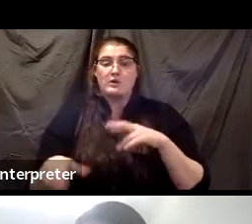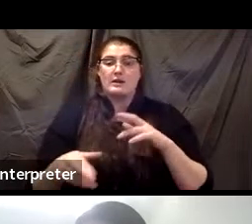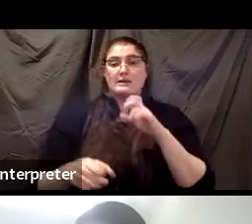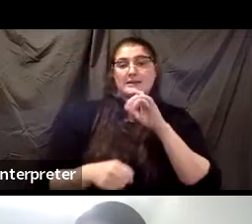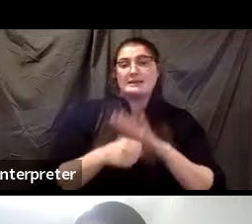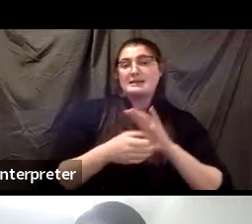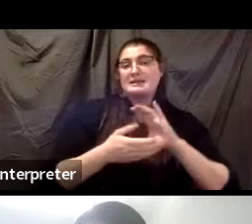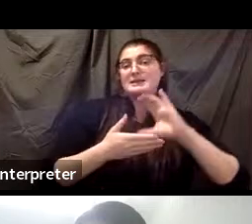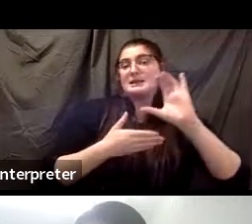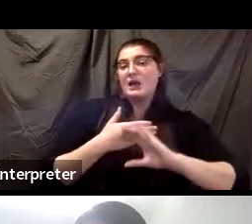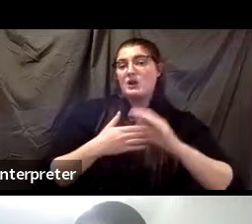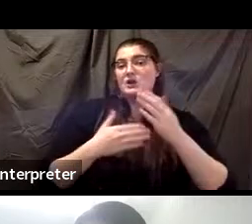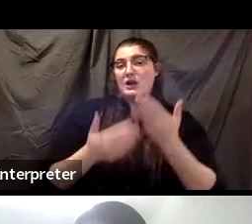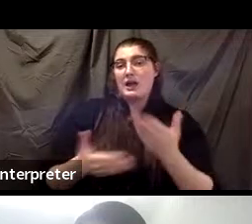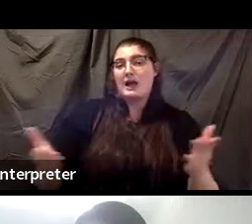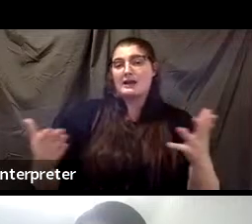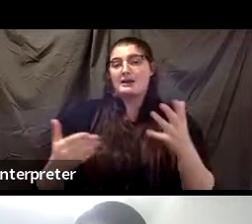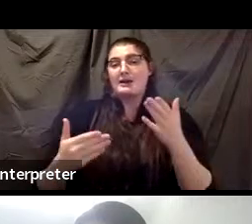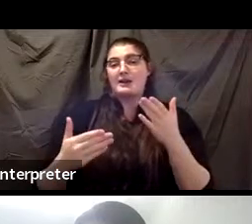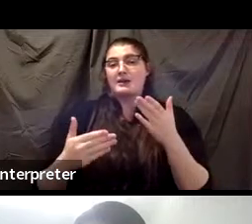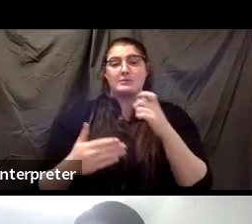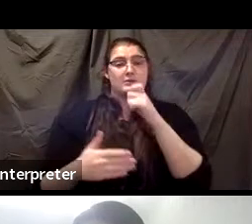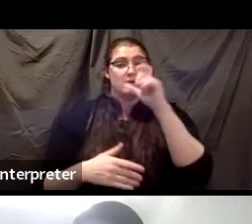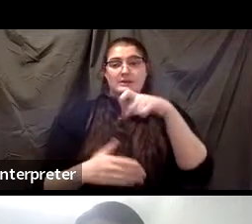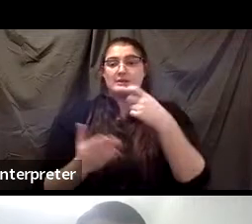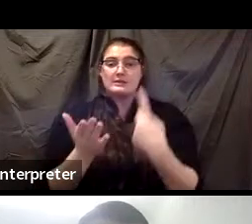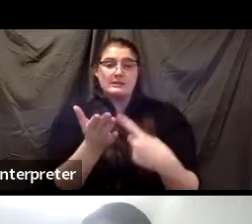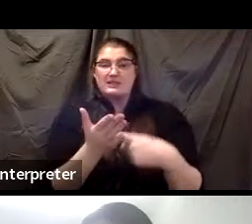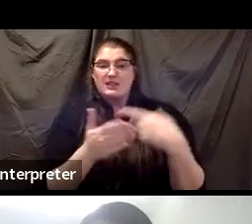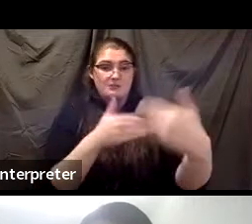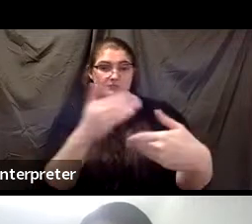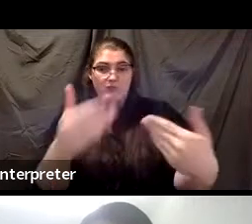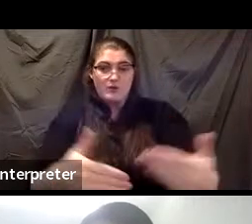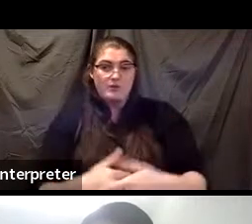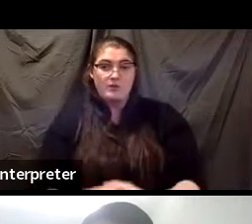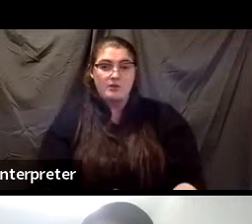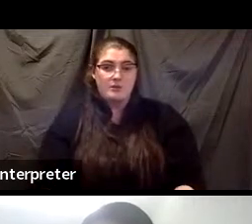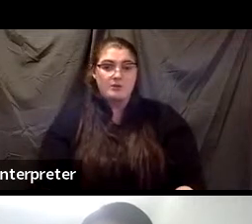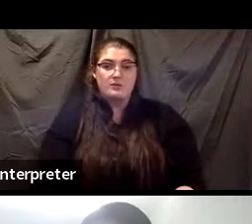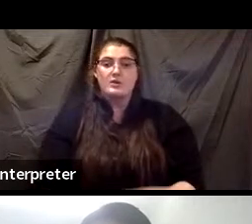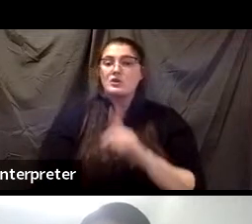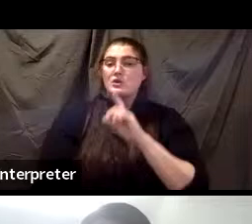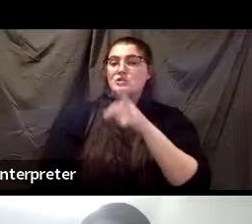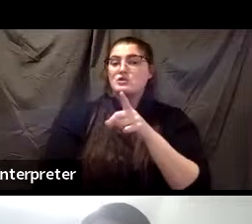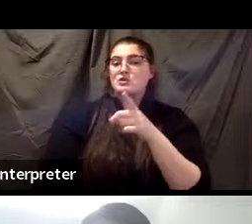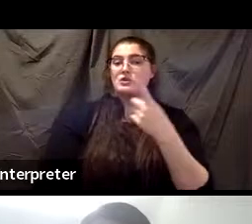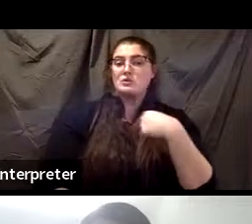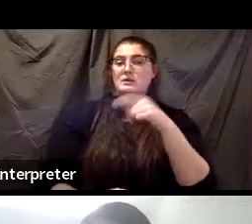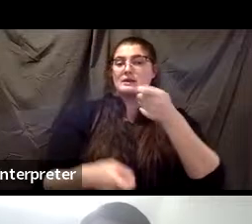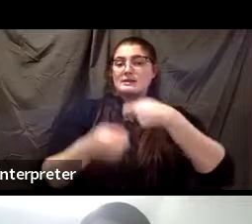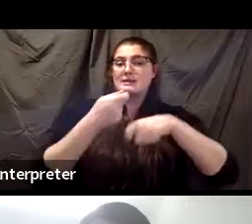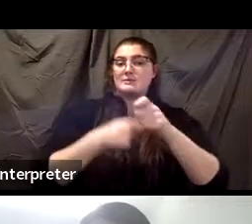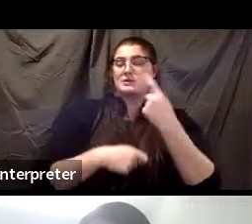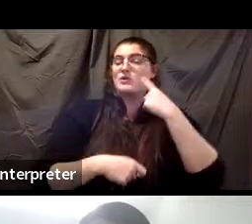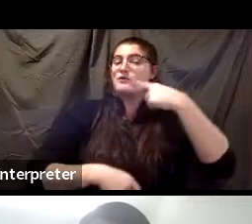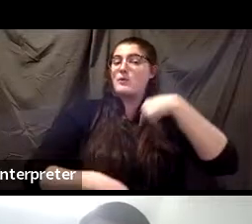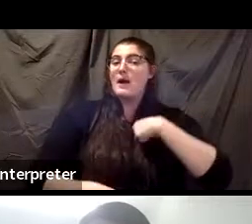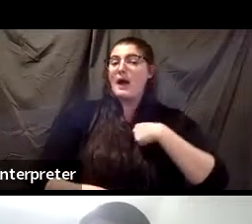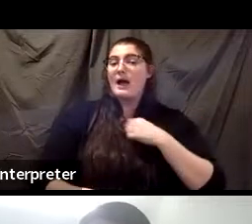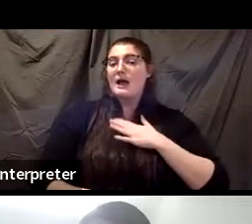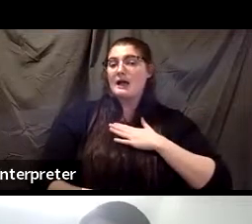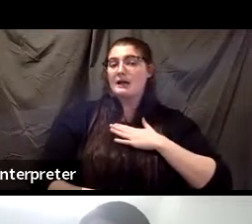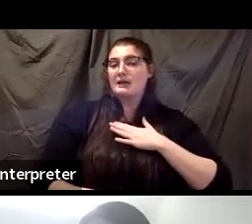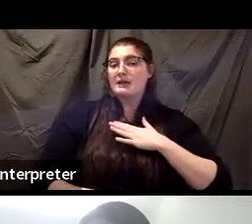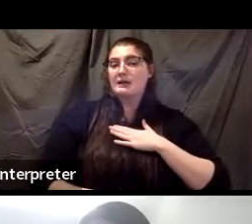to discuss further, since we already Sure. discussed it at our last meeting. Sure, we can substitute that for my